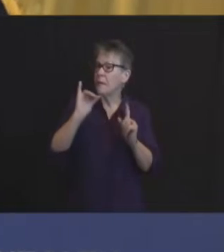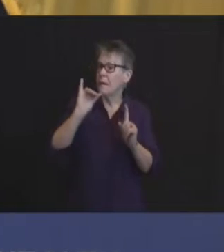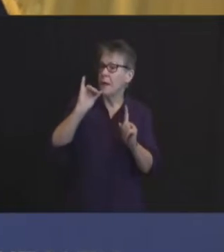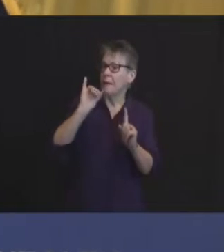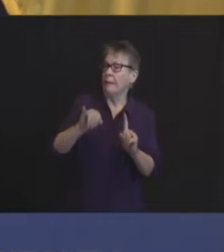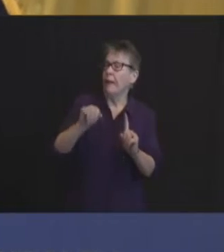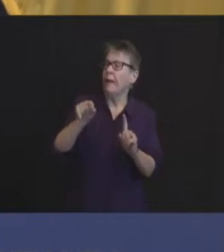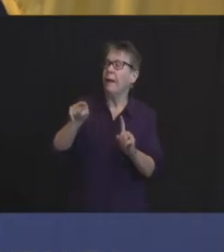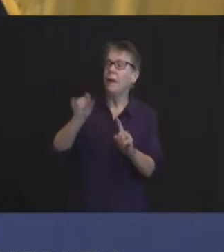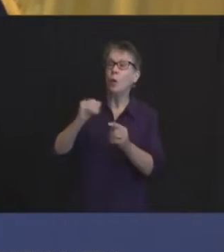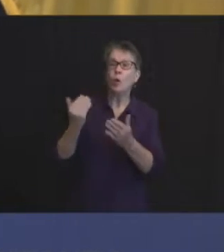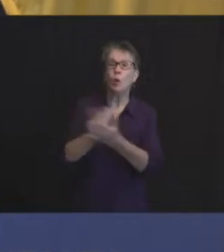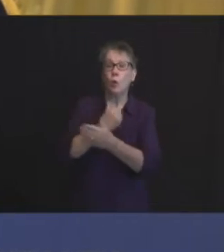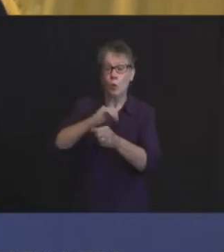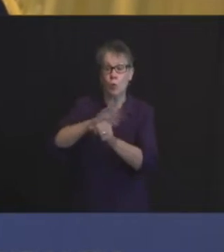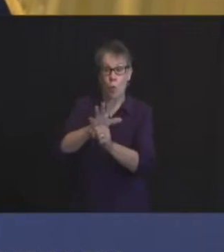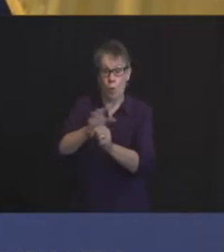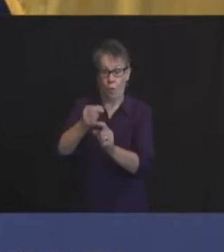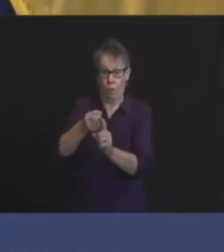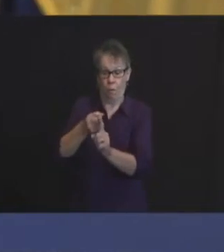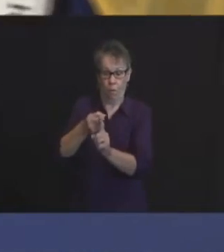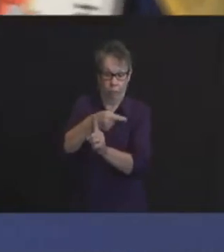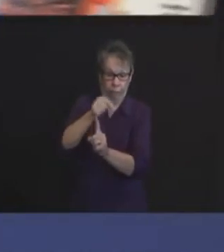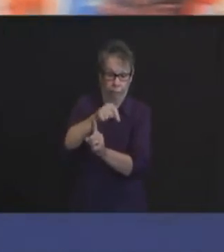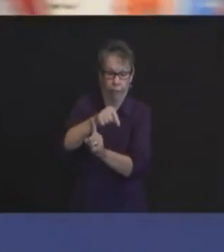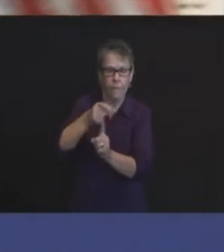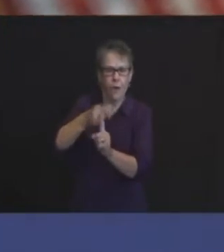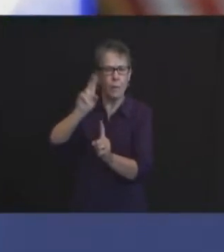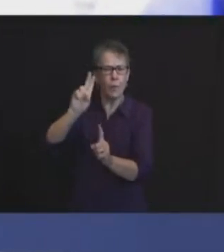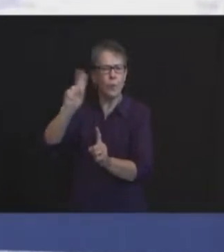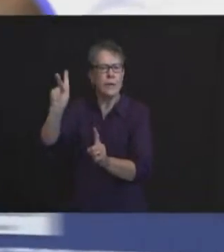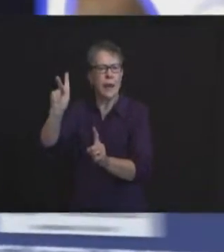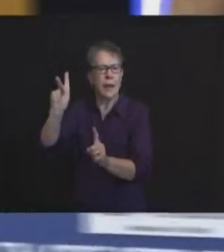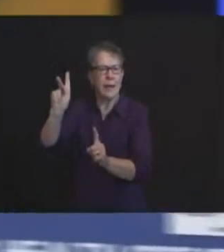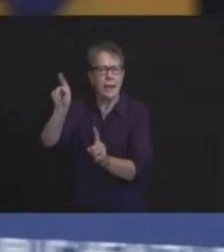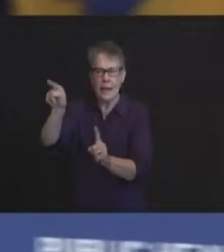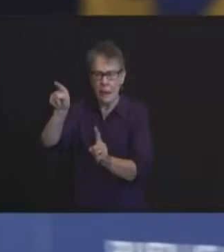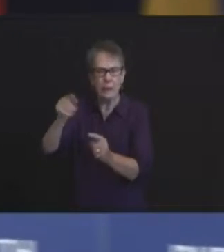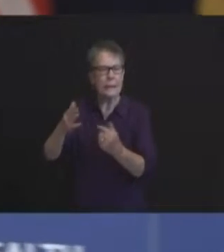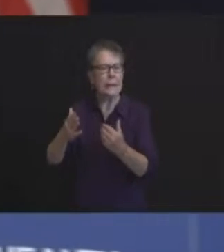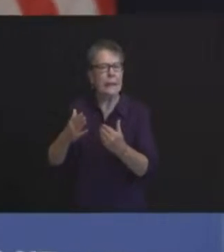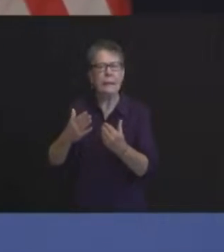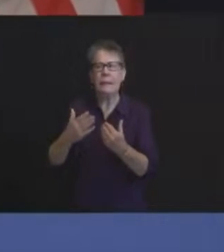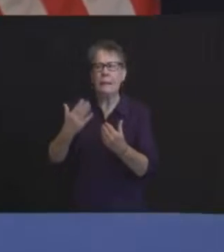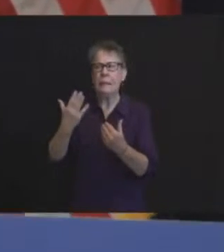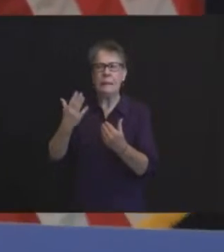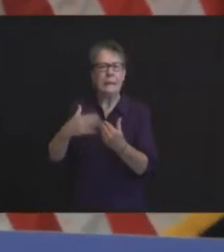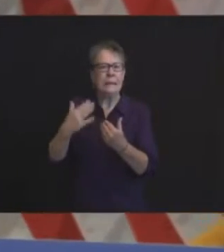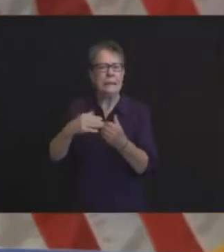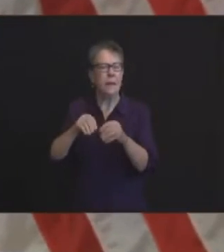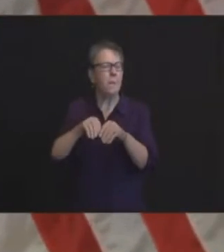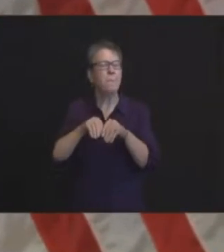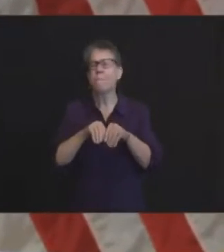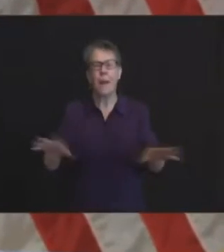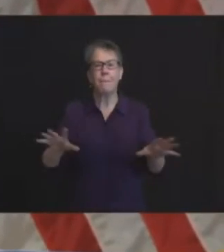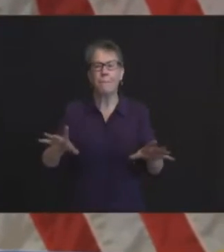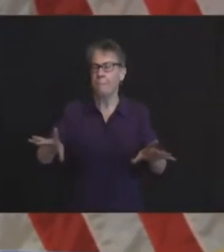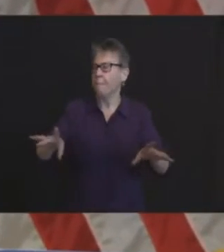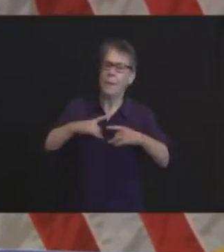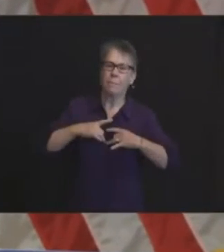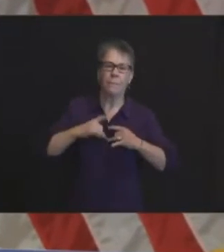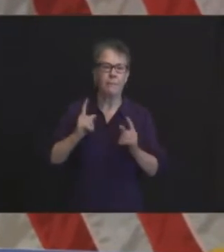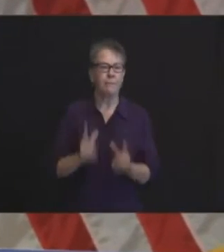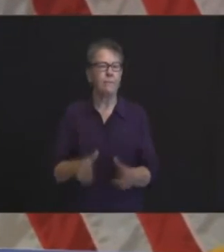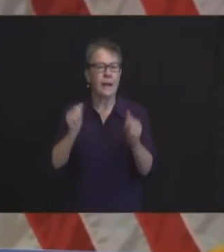lethal. At this time, the evidence suggests that there isn't more severe disease associated with this